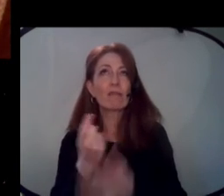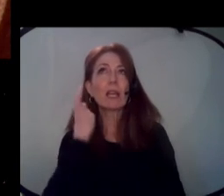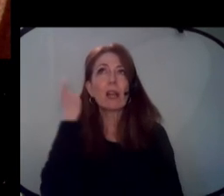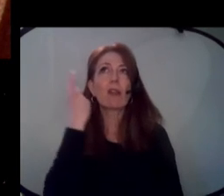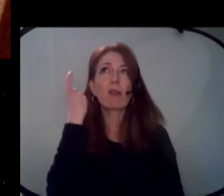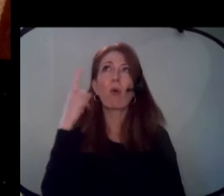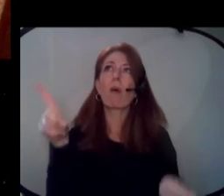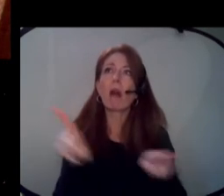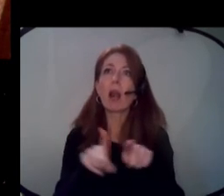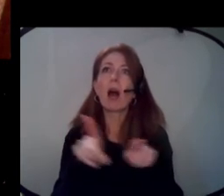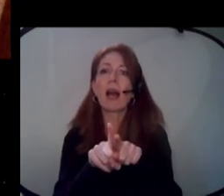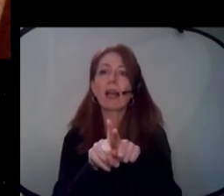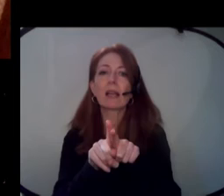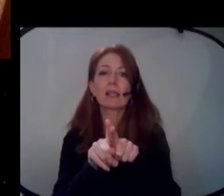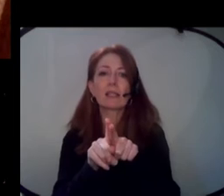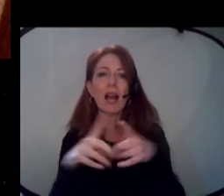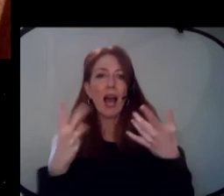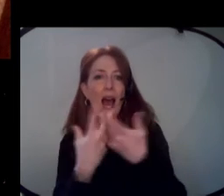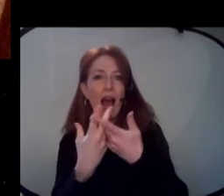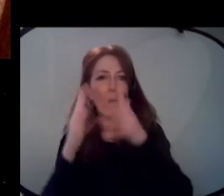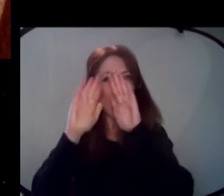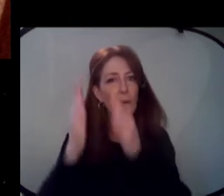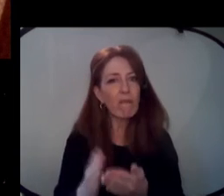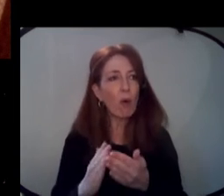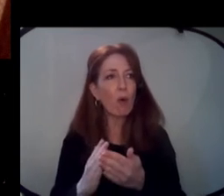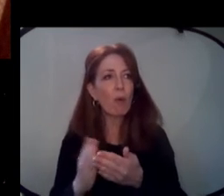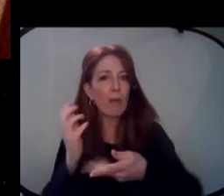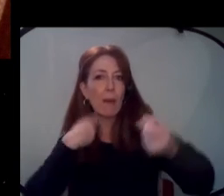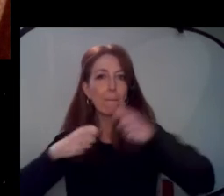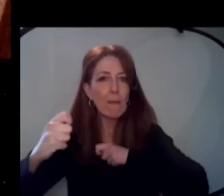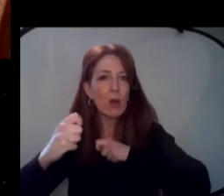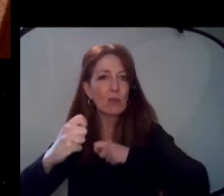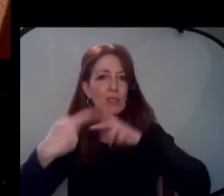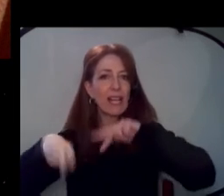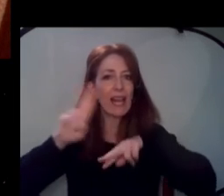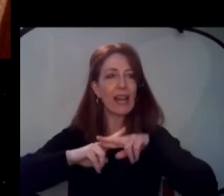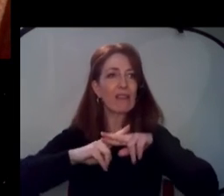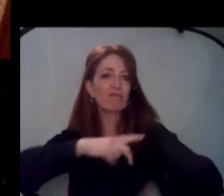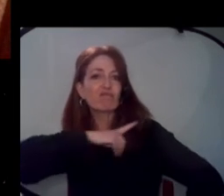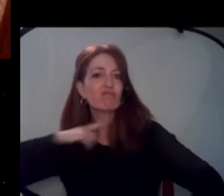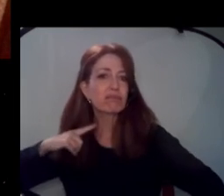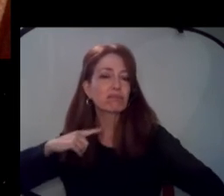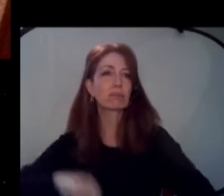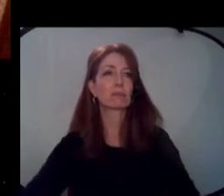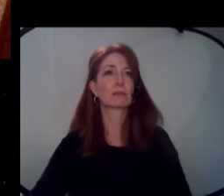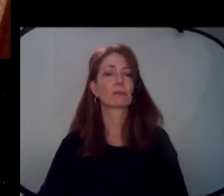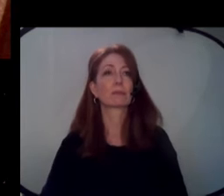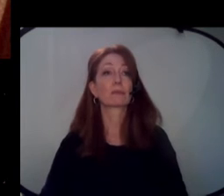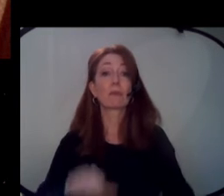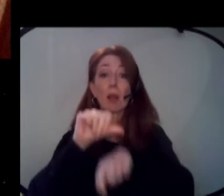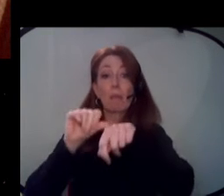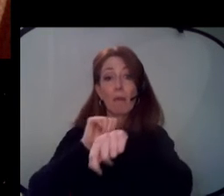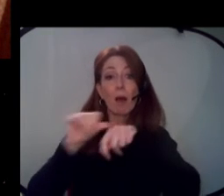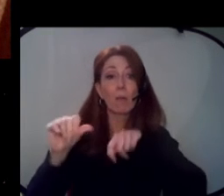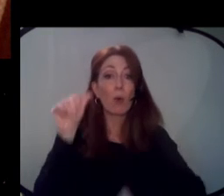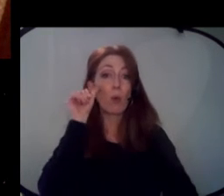like, the sort of pose and form you'd have to get into to slice a fellow's head off. And in the Bible, we know that it